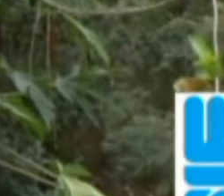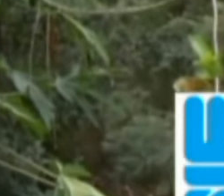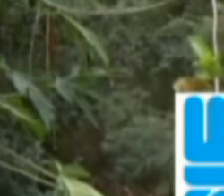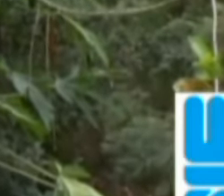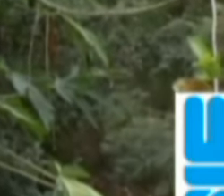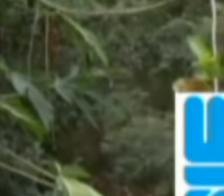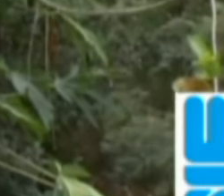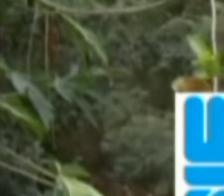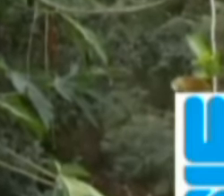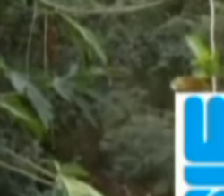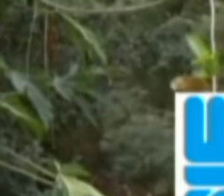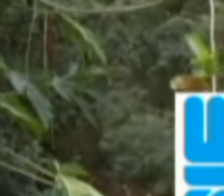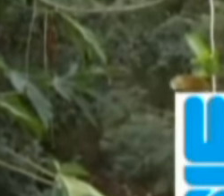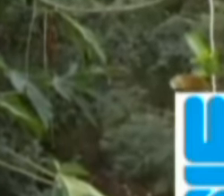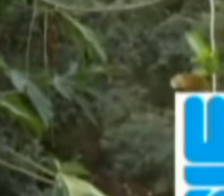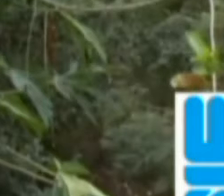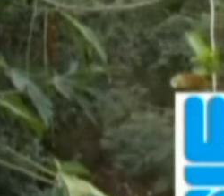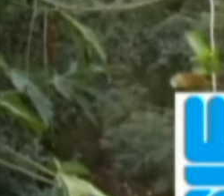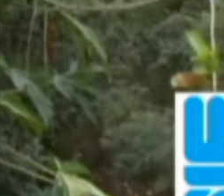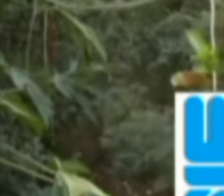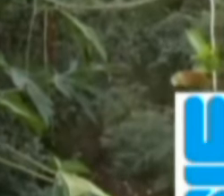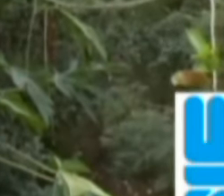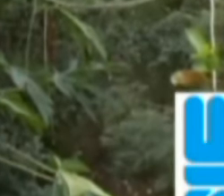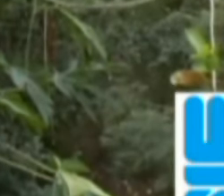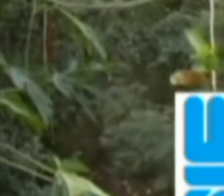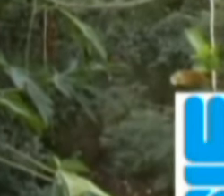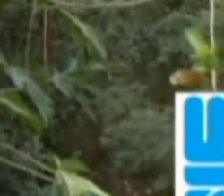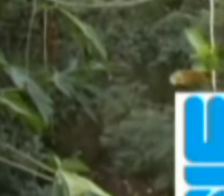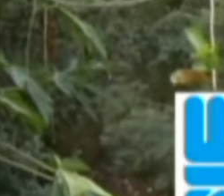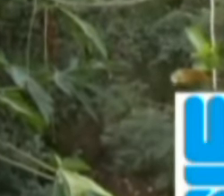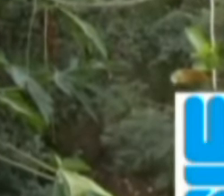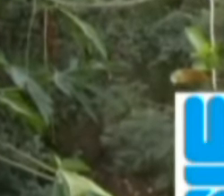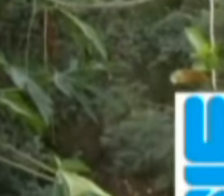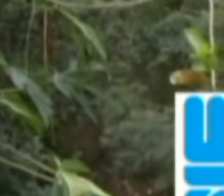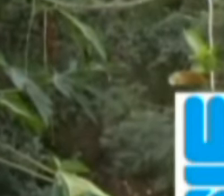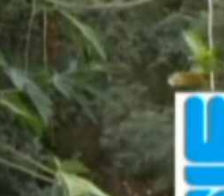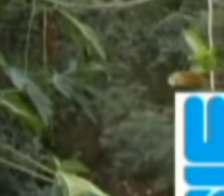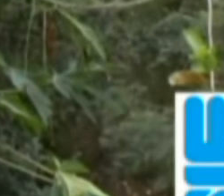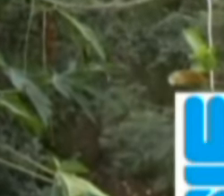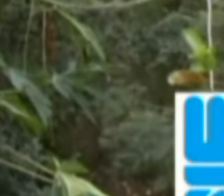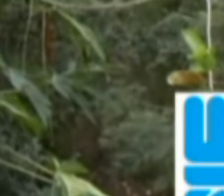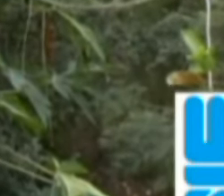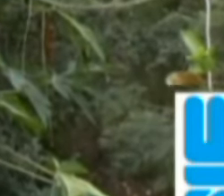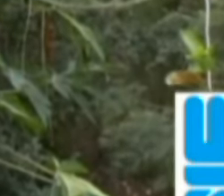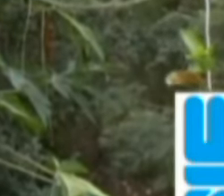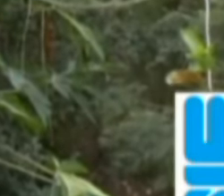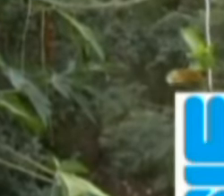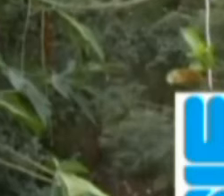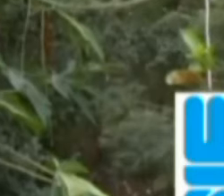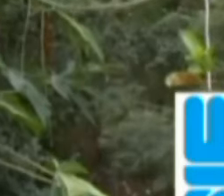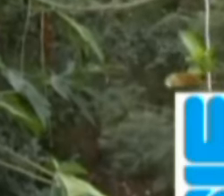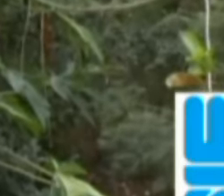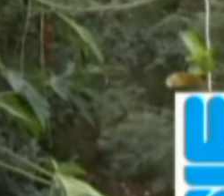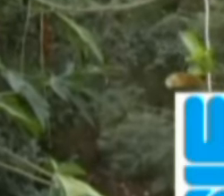nami ngisebenzela ekhaya njengoba sihlaselwe ngeligciwane le corona sithi ke nathi siba ka Macmillan